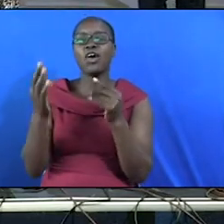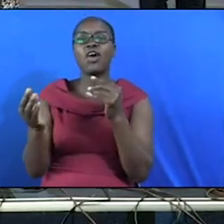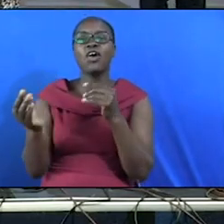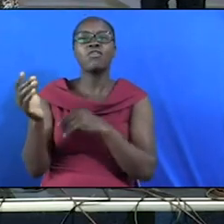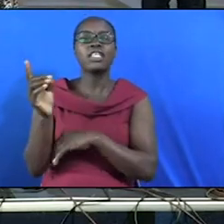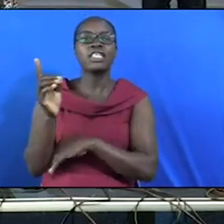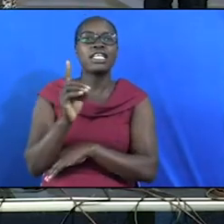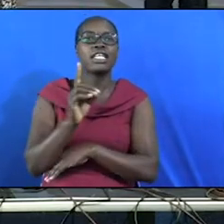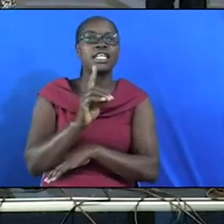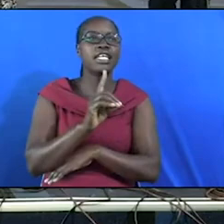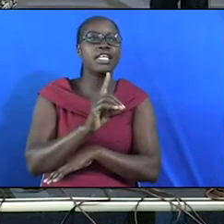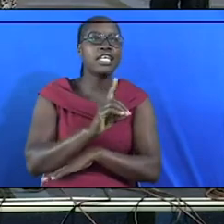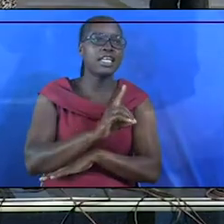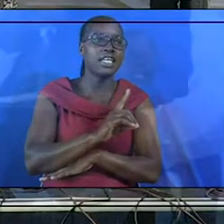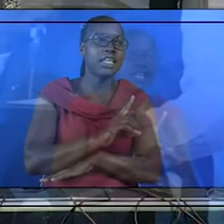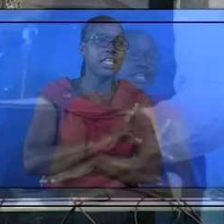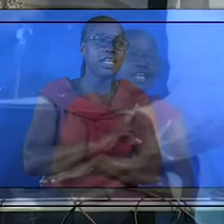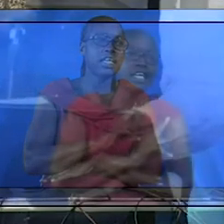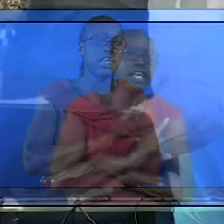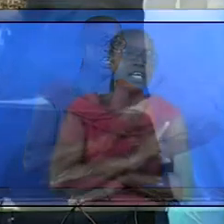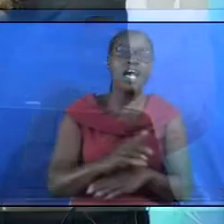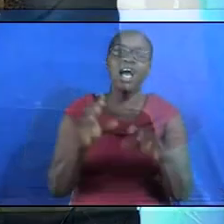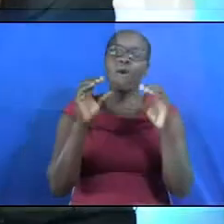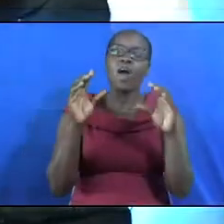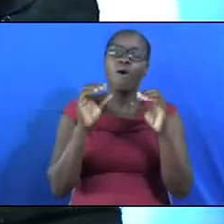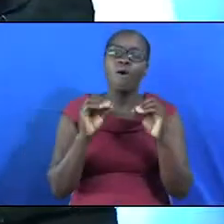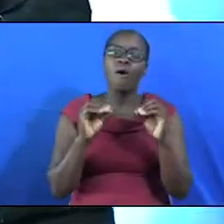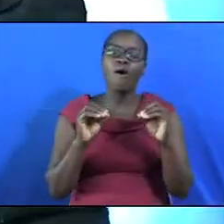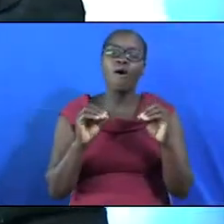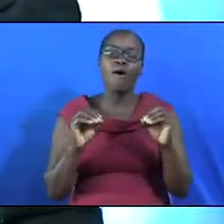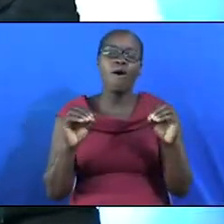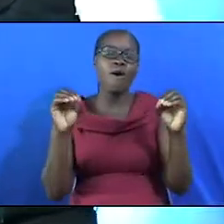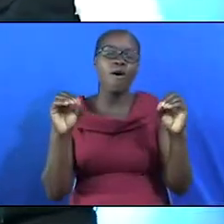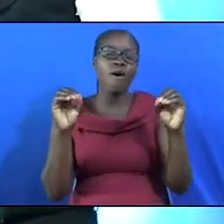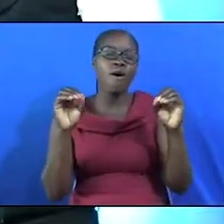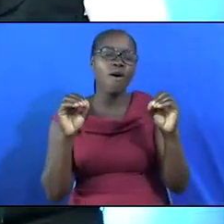the breaking of the day.